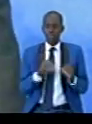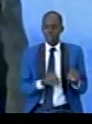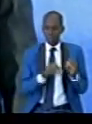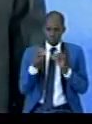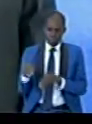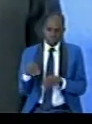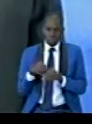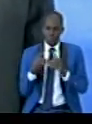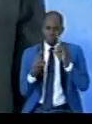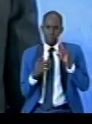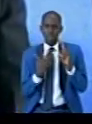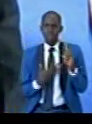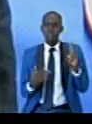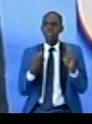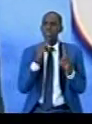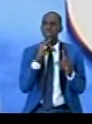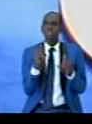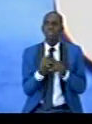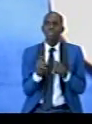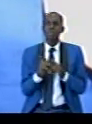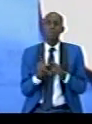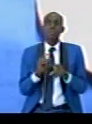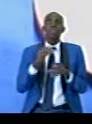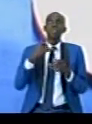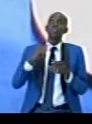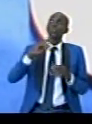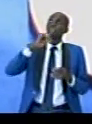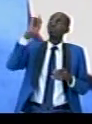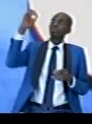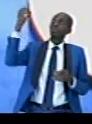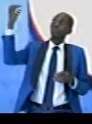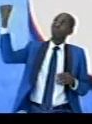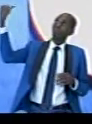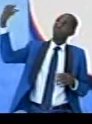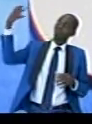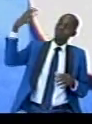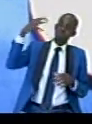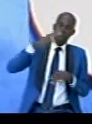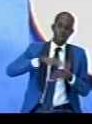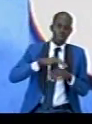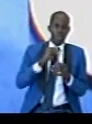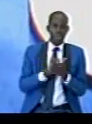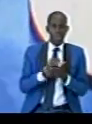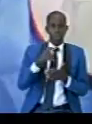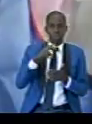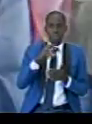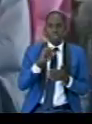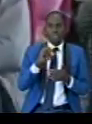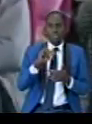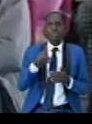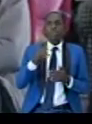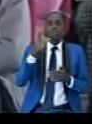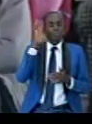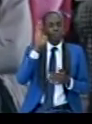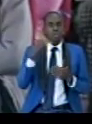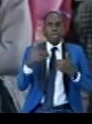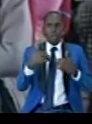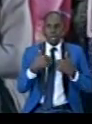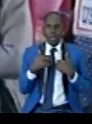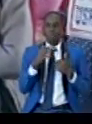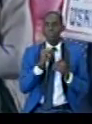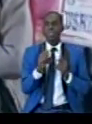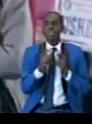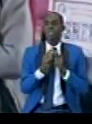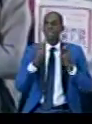thing, it's like all the rays coming through the prism, you will make a mark in the world. You'll make a